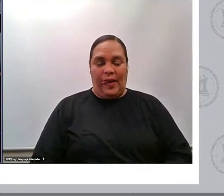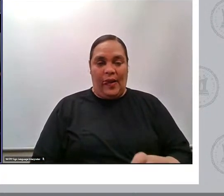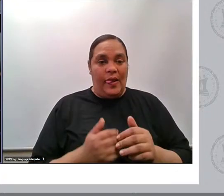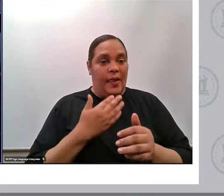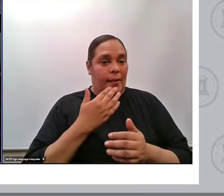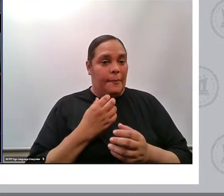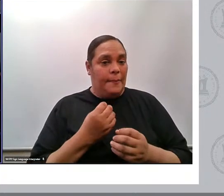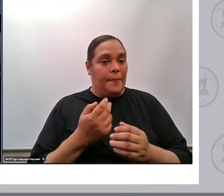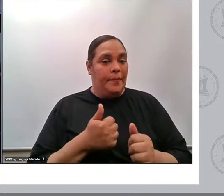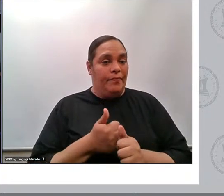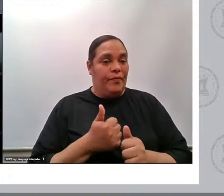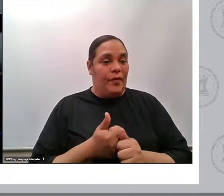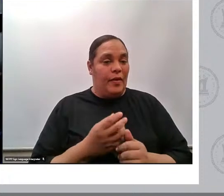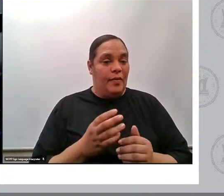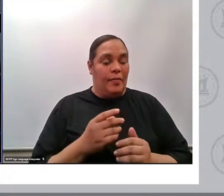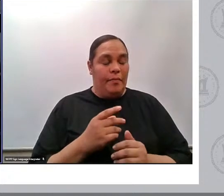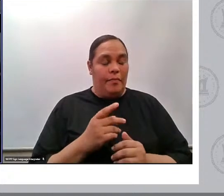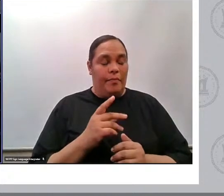Member Nkotli?